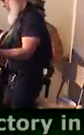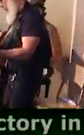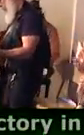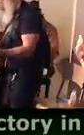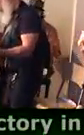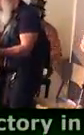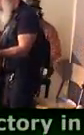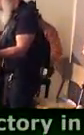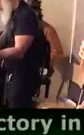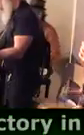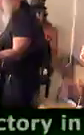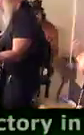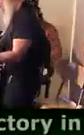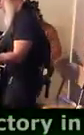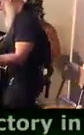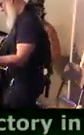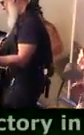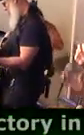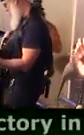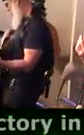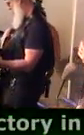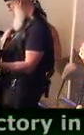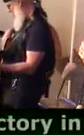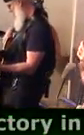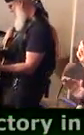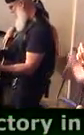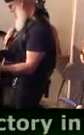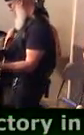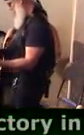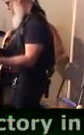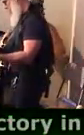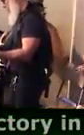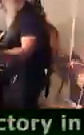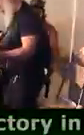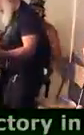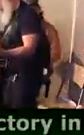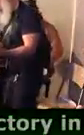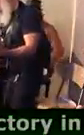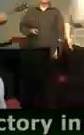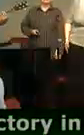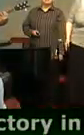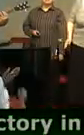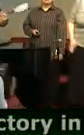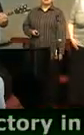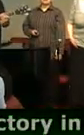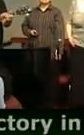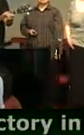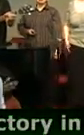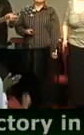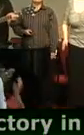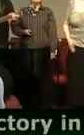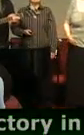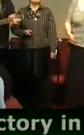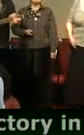viory Jesus I saor forever